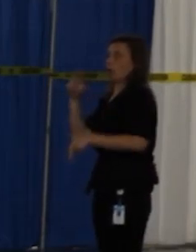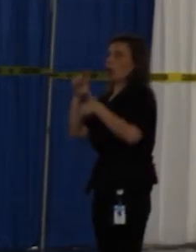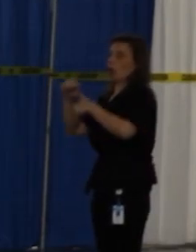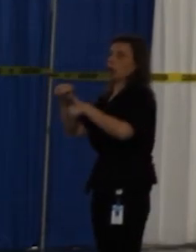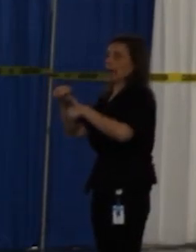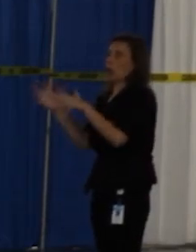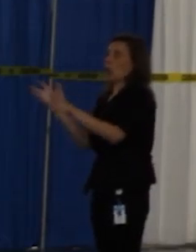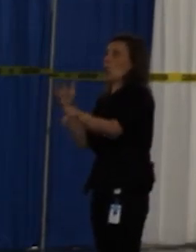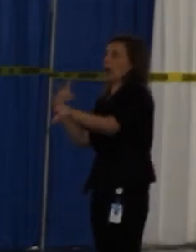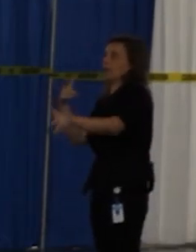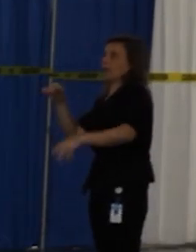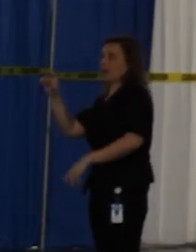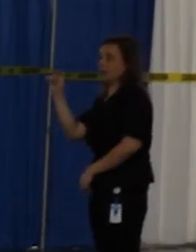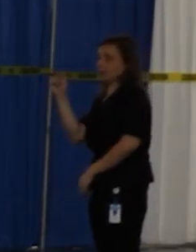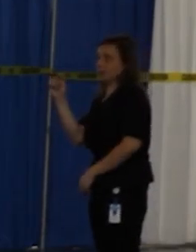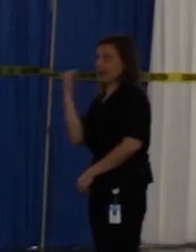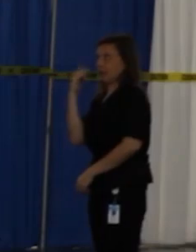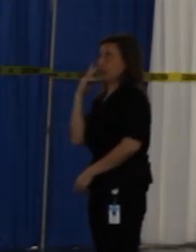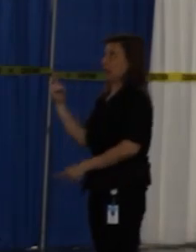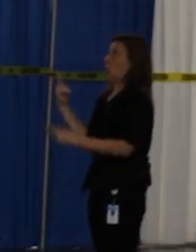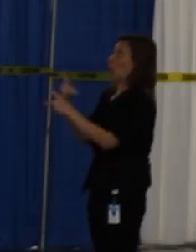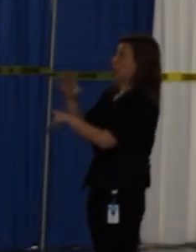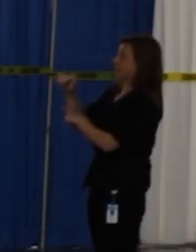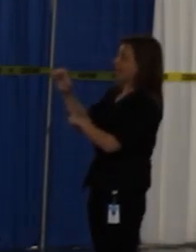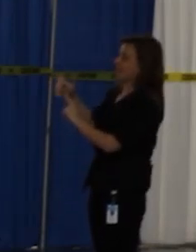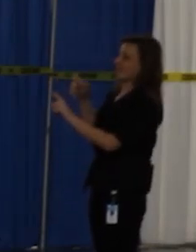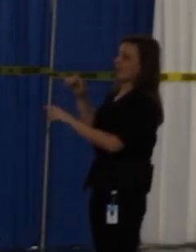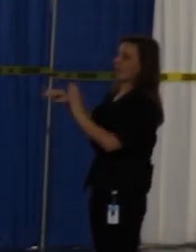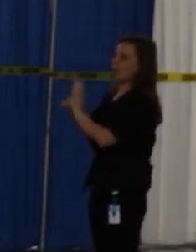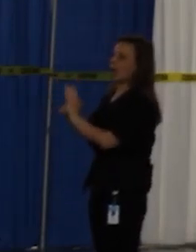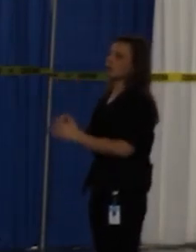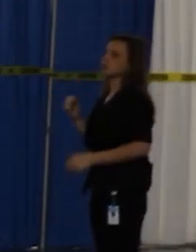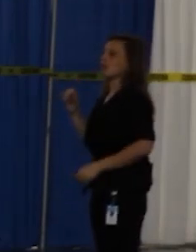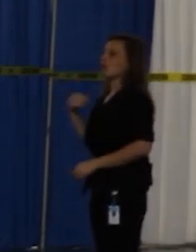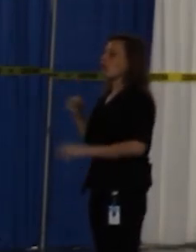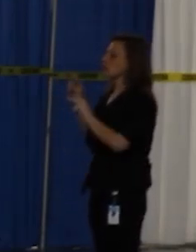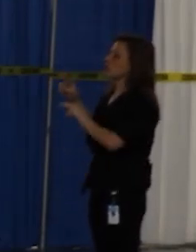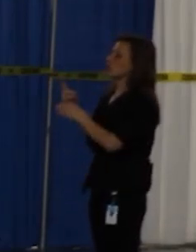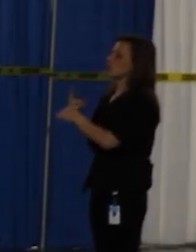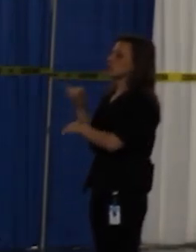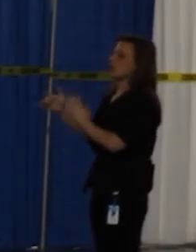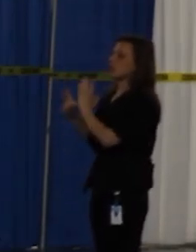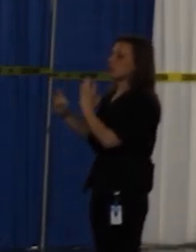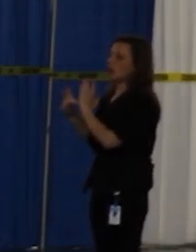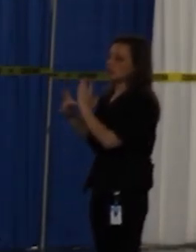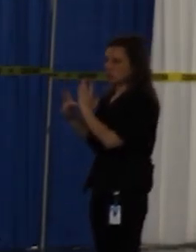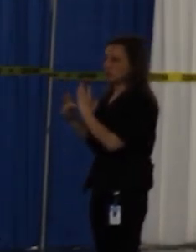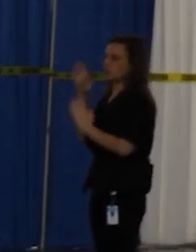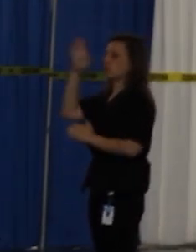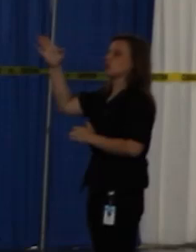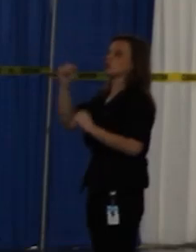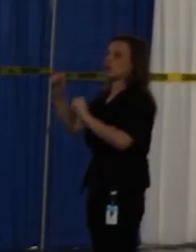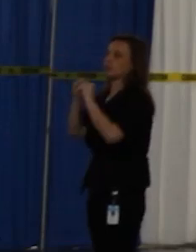when you show sort of a worst case scenario from the model. So I'm looking forward to this helping us out down the road and better advertising wind